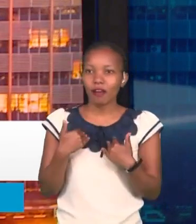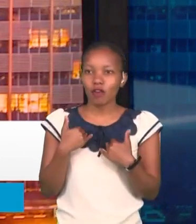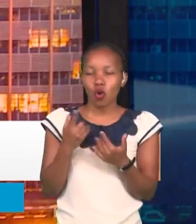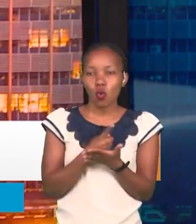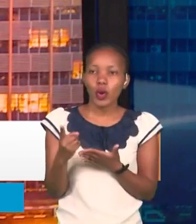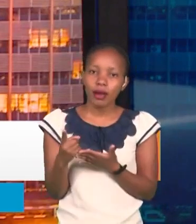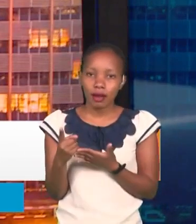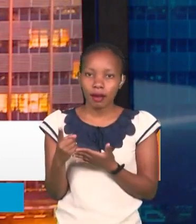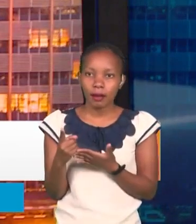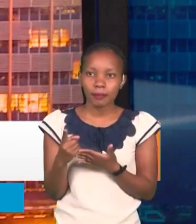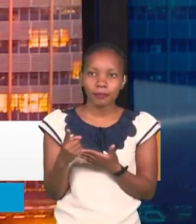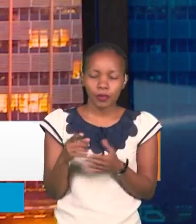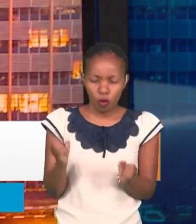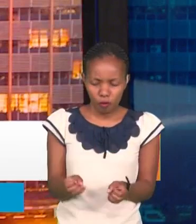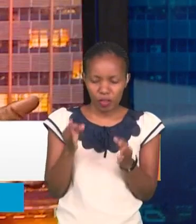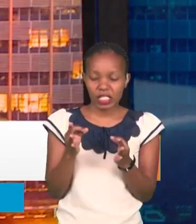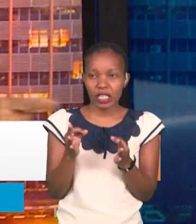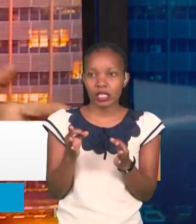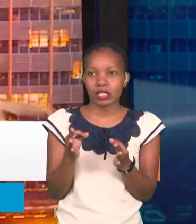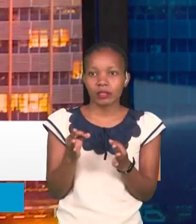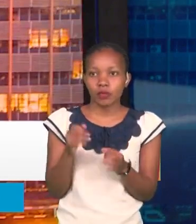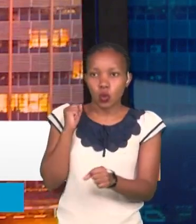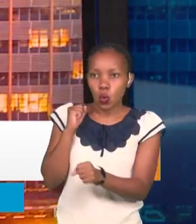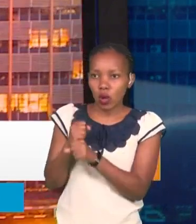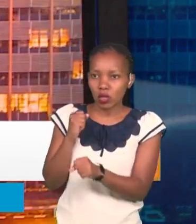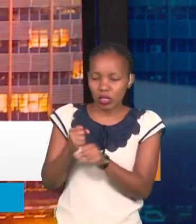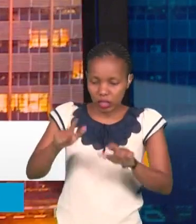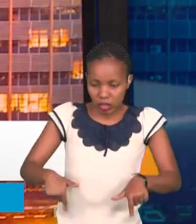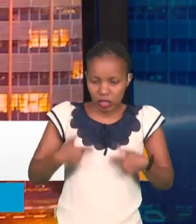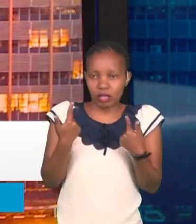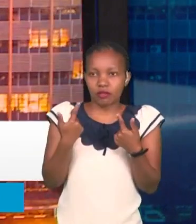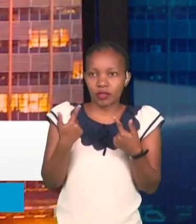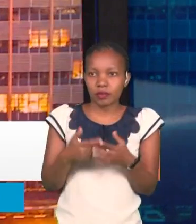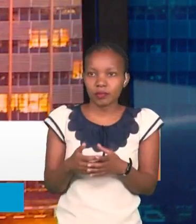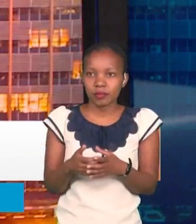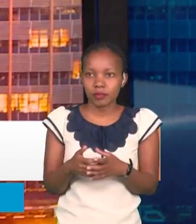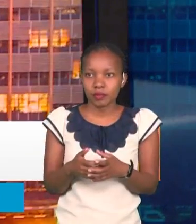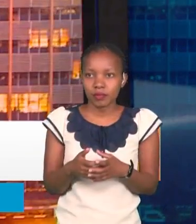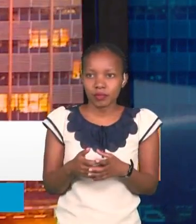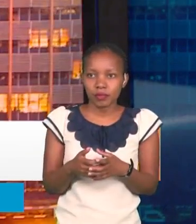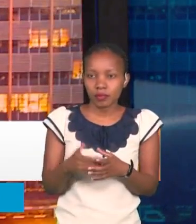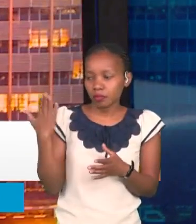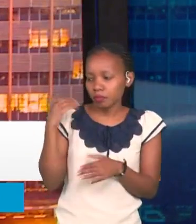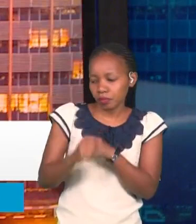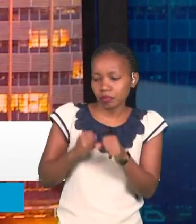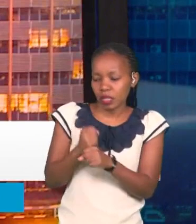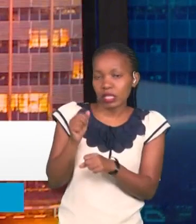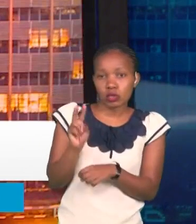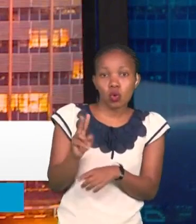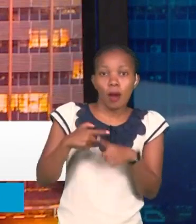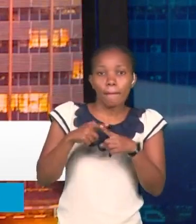week officially, we've been working by ourselves on our own little ways in the past 2 years, but we would want to